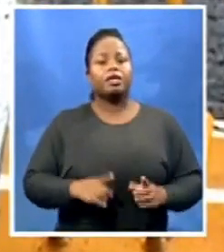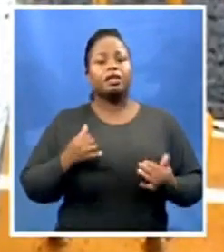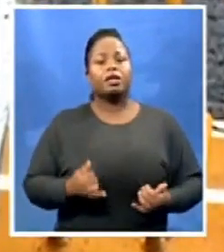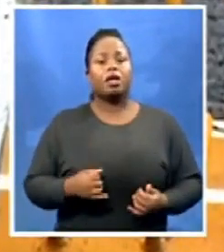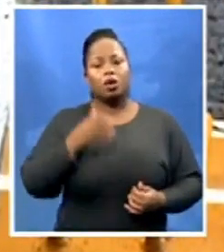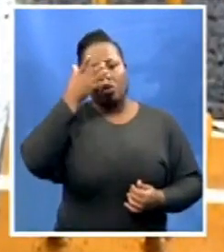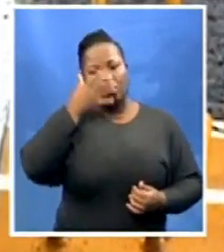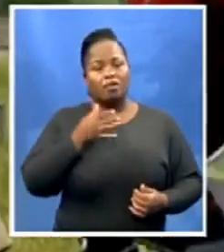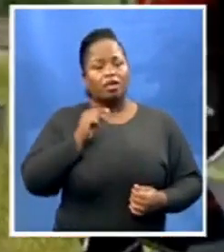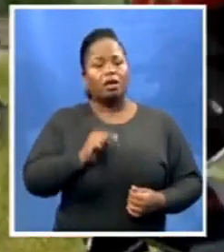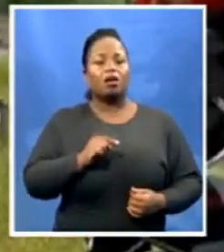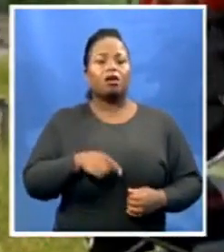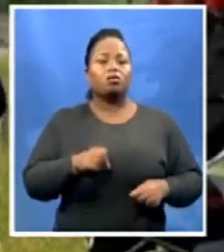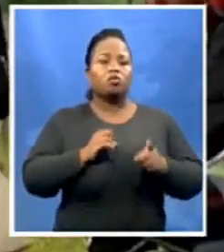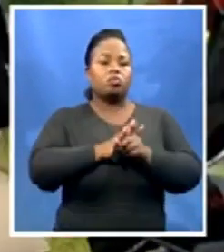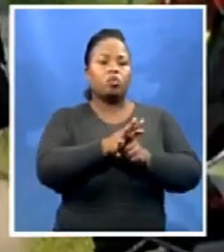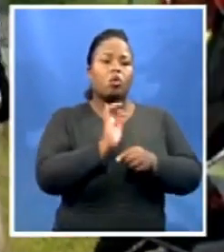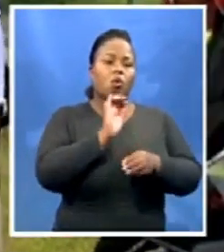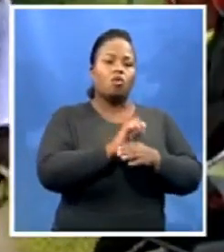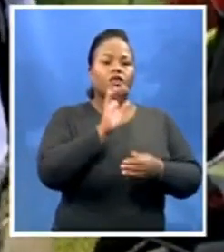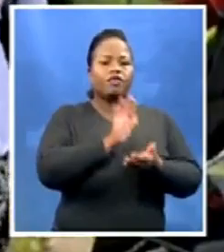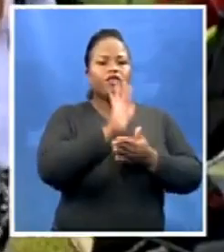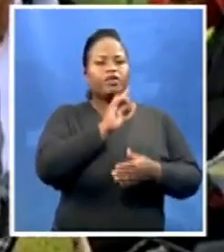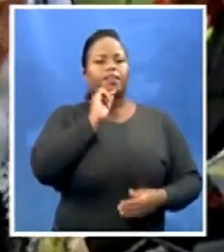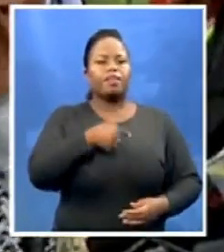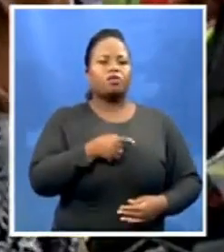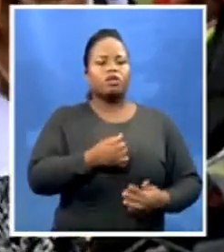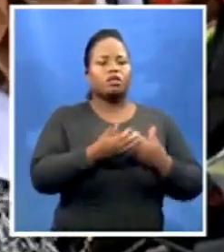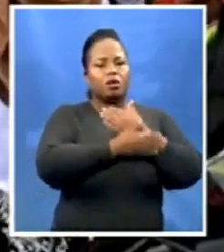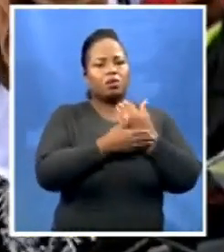lockdowns are likely to increase and persist, disrupting